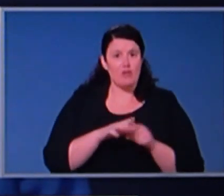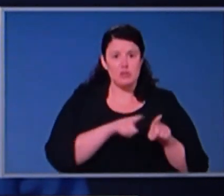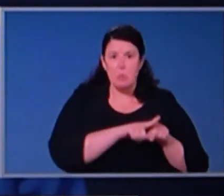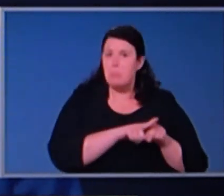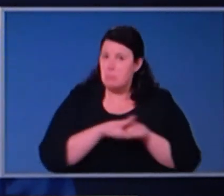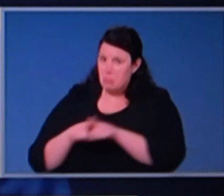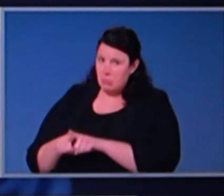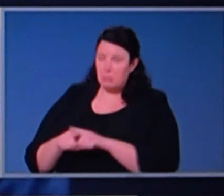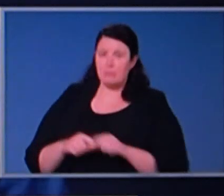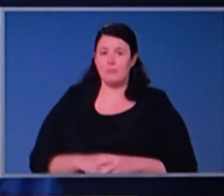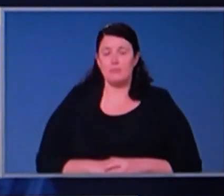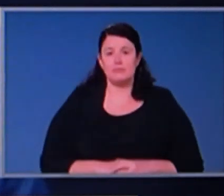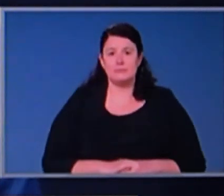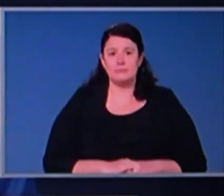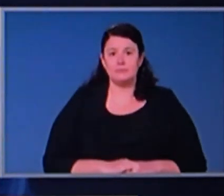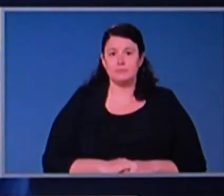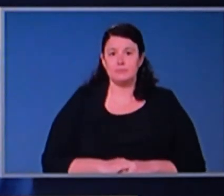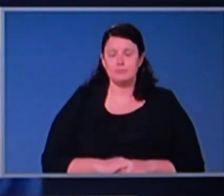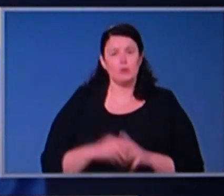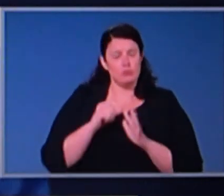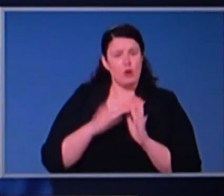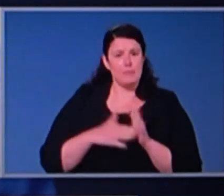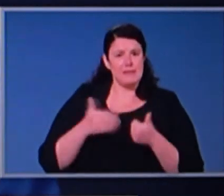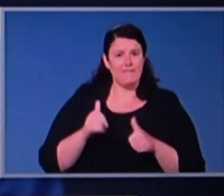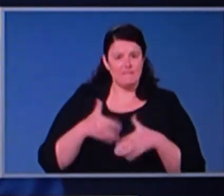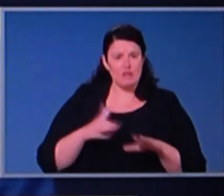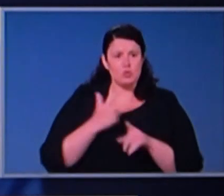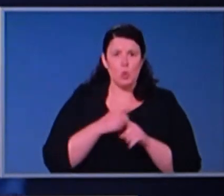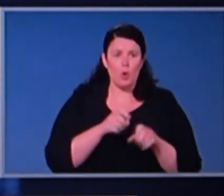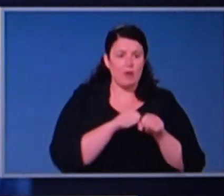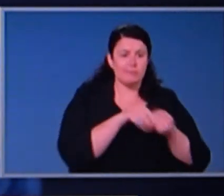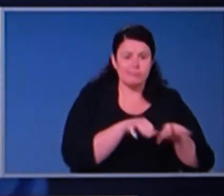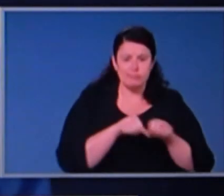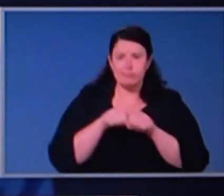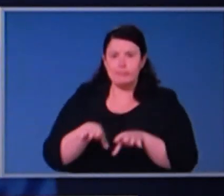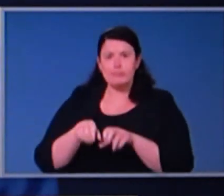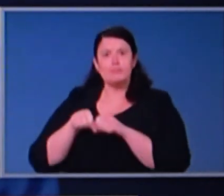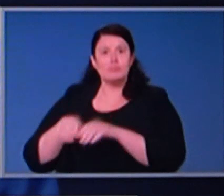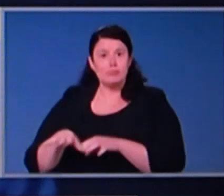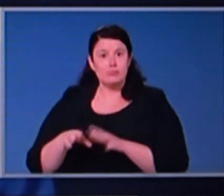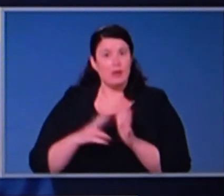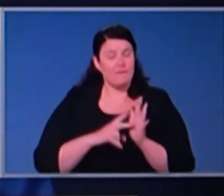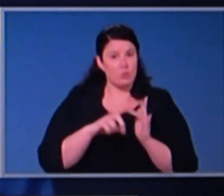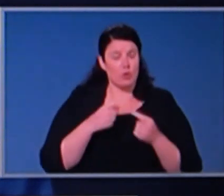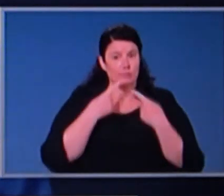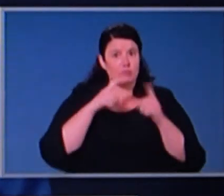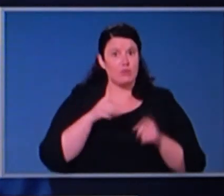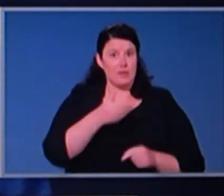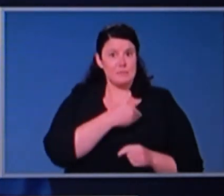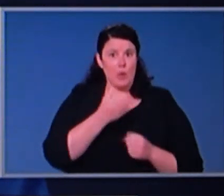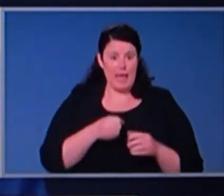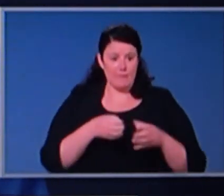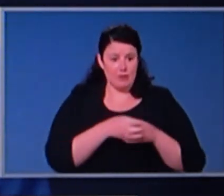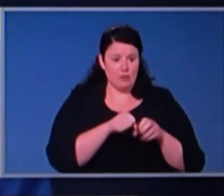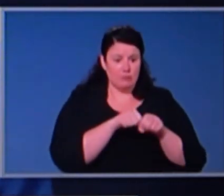of new clusters appearing, and Victoria's reported a small new cluster this morning. So these